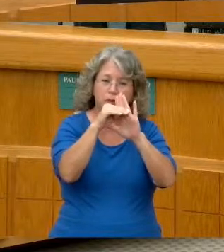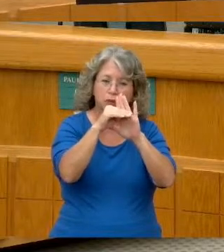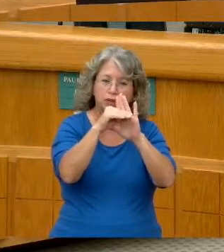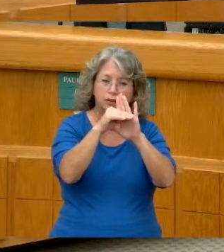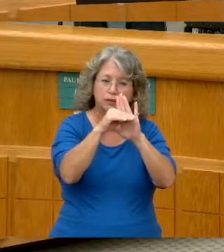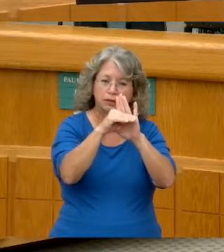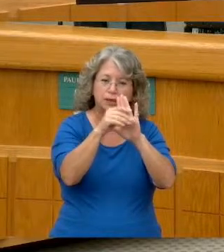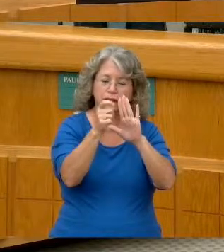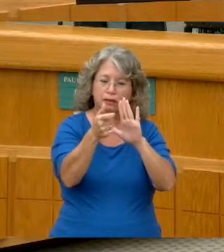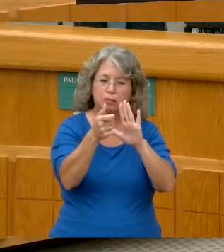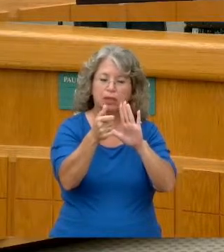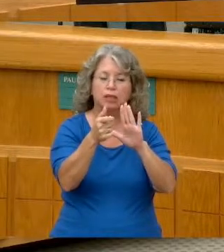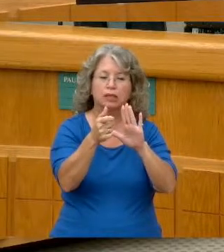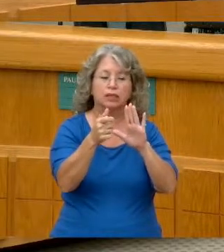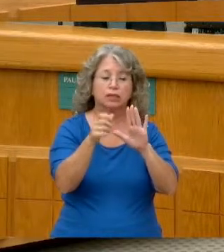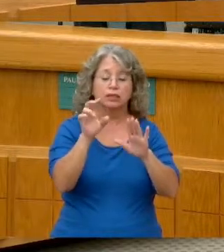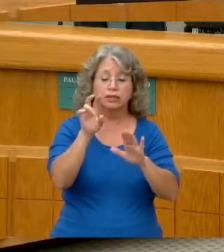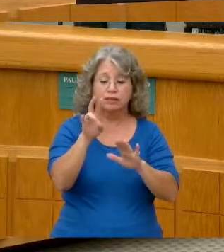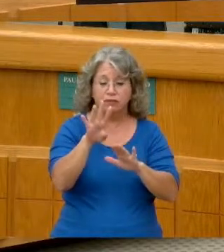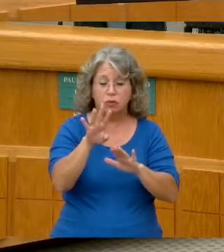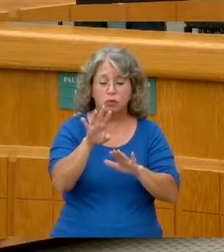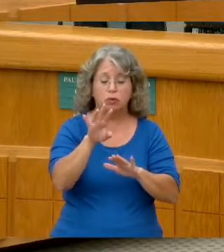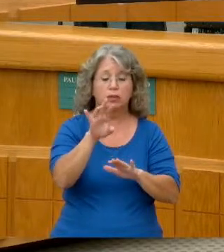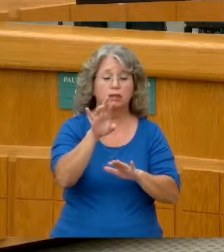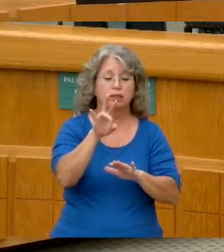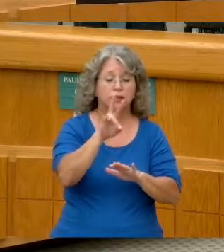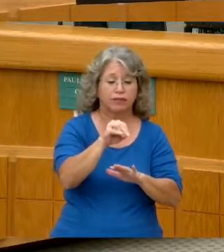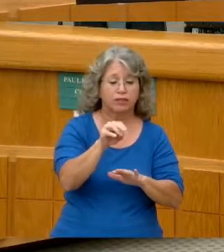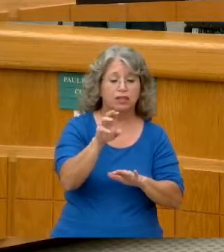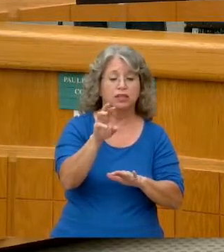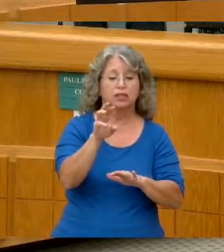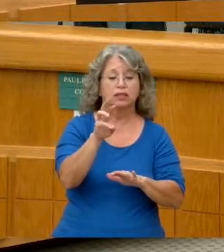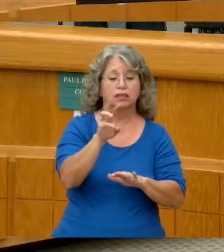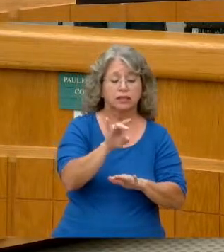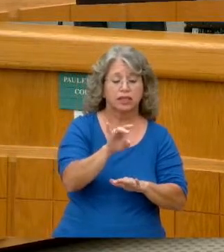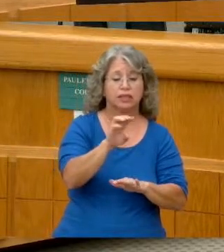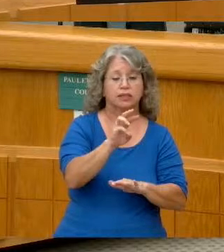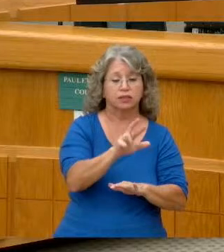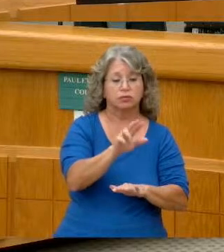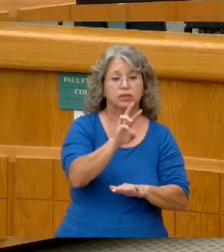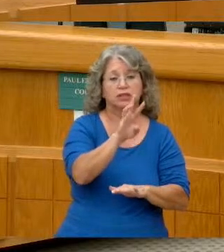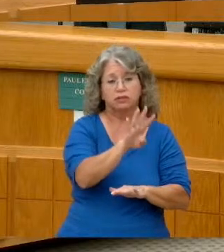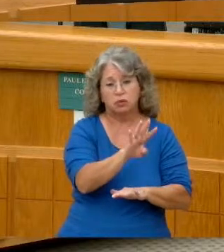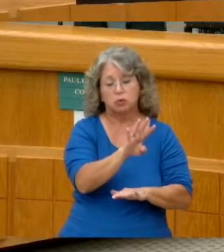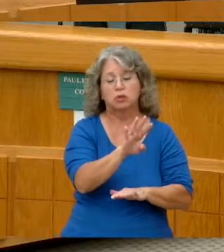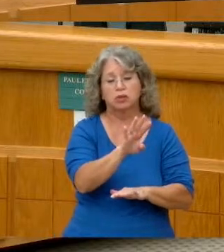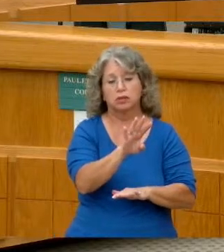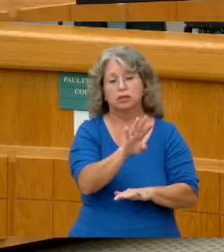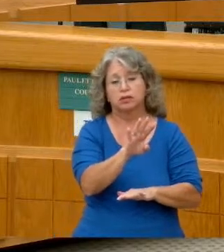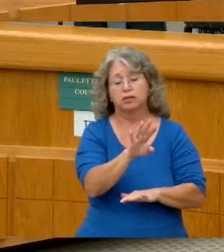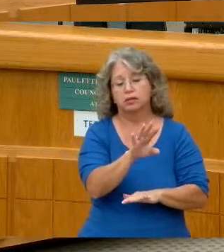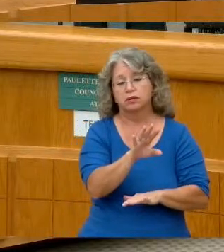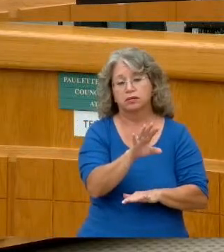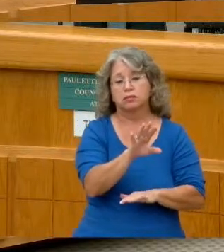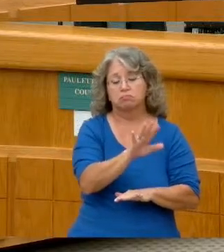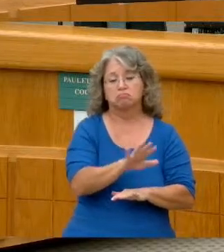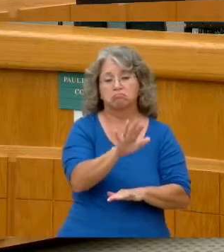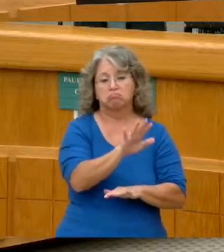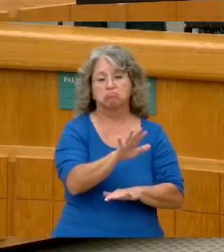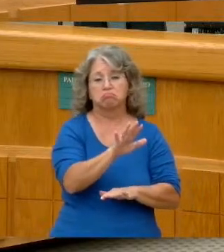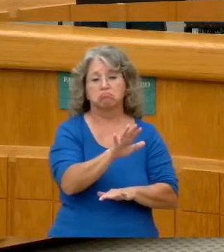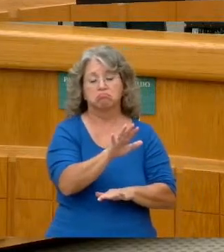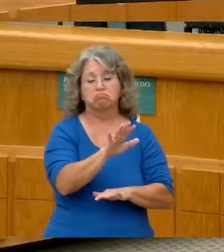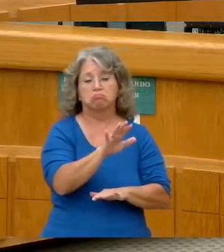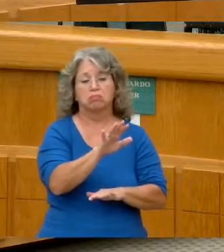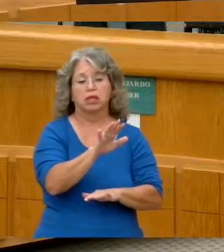good thing. So from 74 to 70 to 68 to 63 to 64, so right in that area